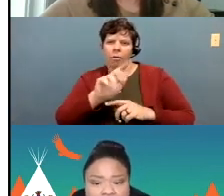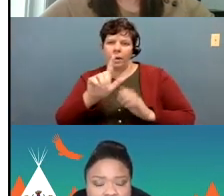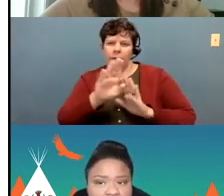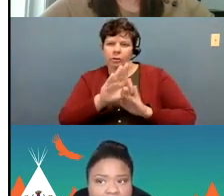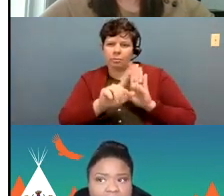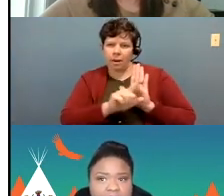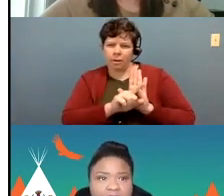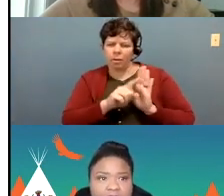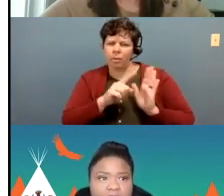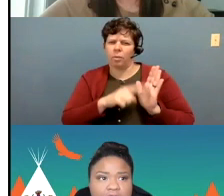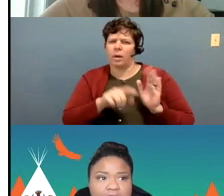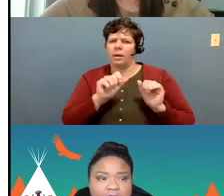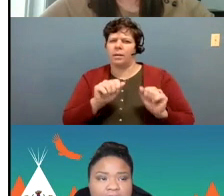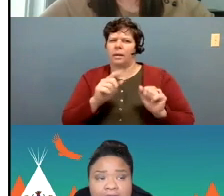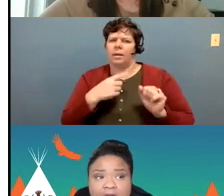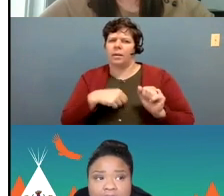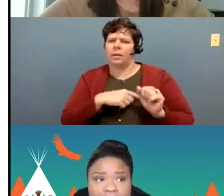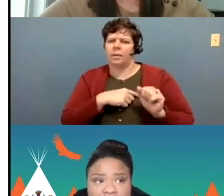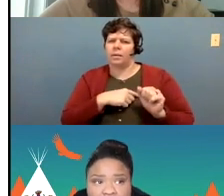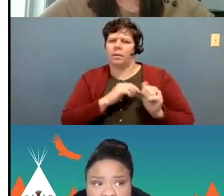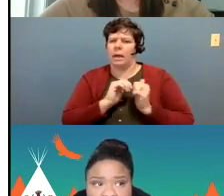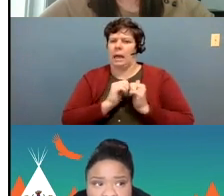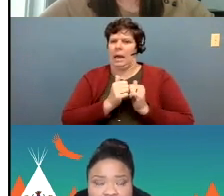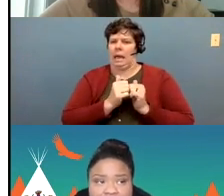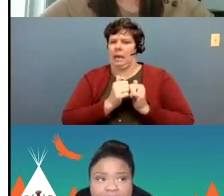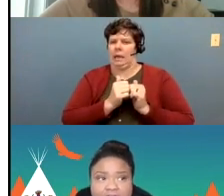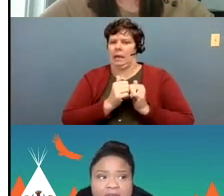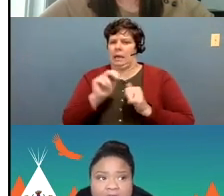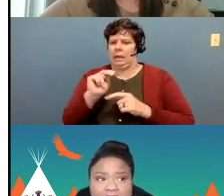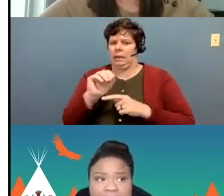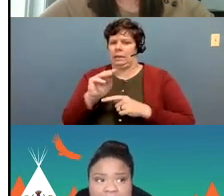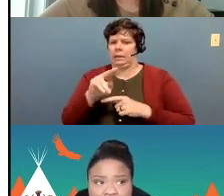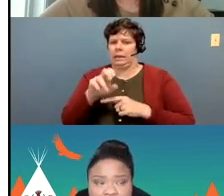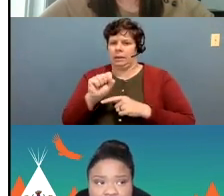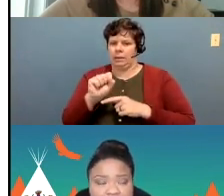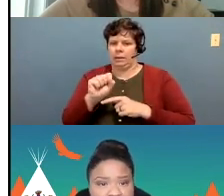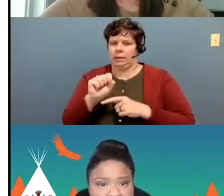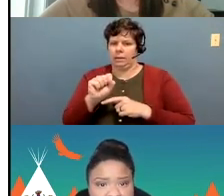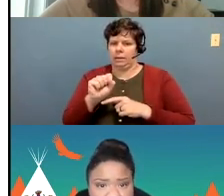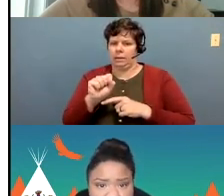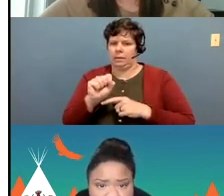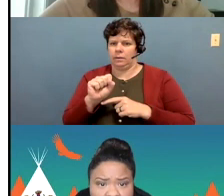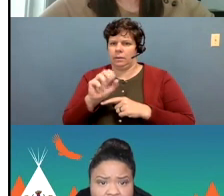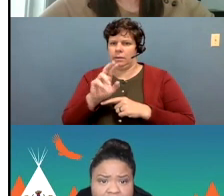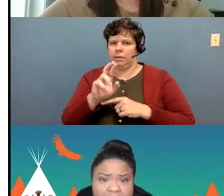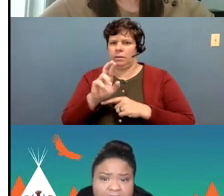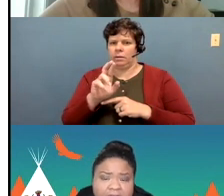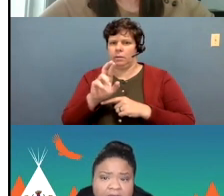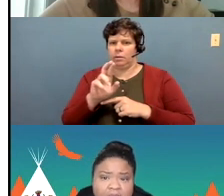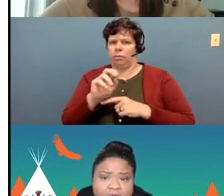What can we, and how, even if NamUs is even thinking of this, how does NamUs racially identifying